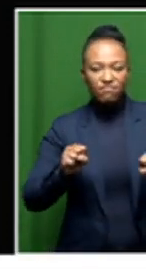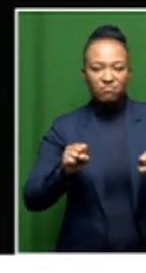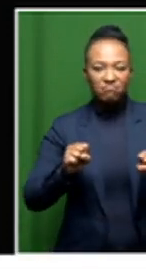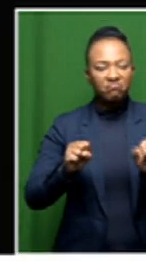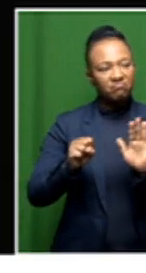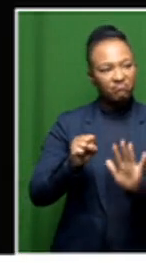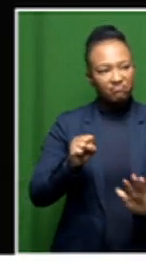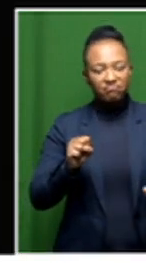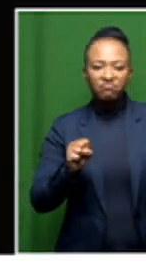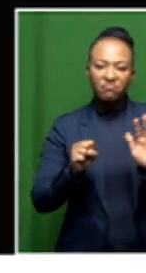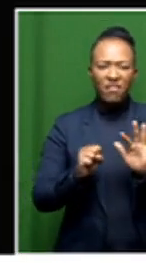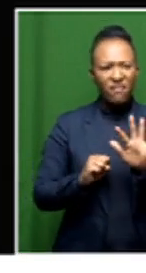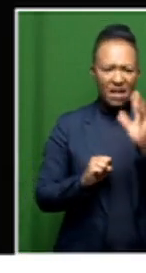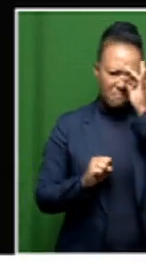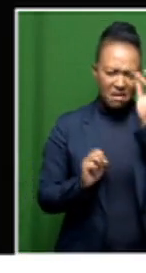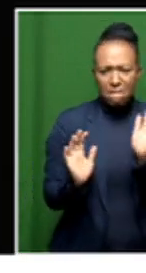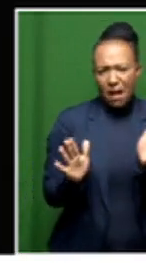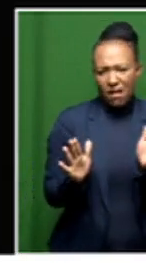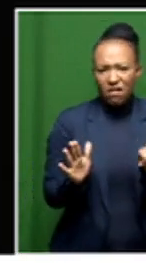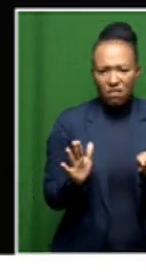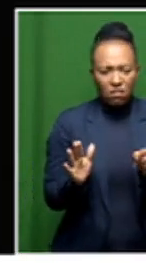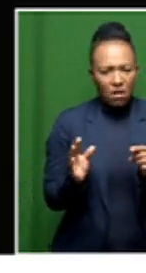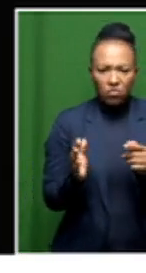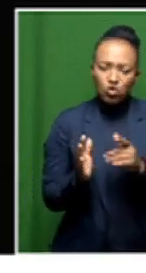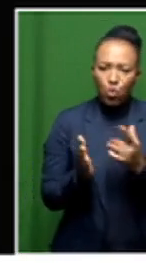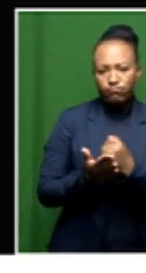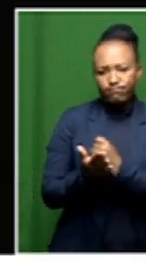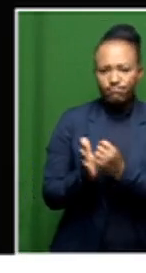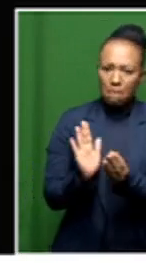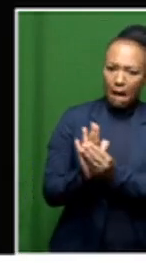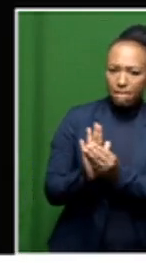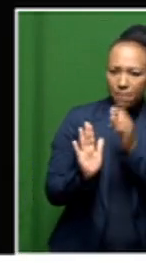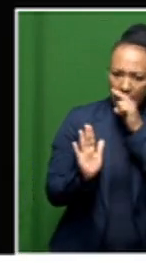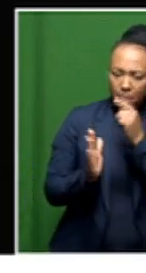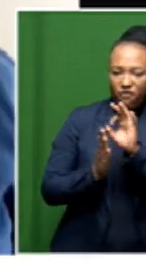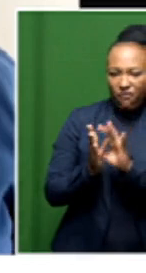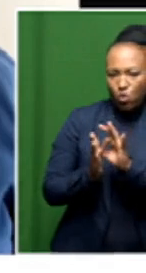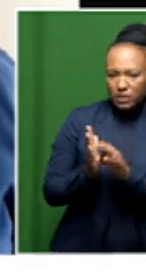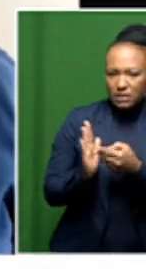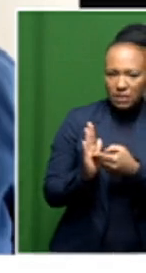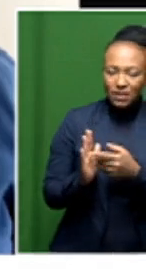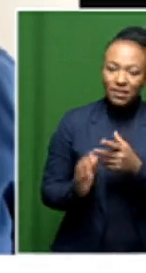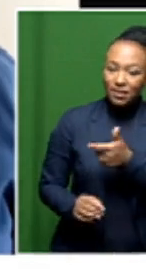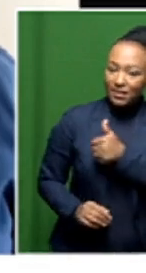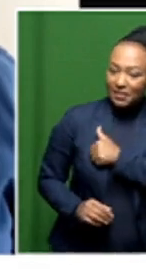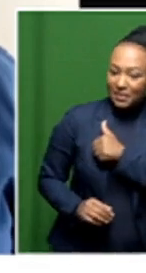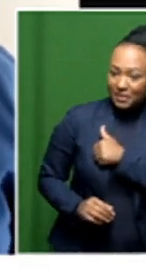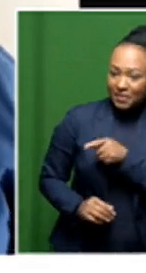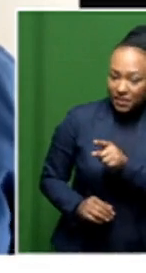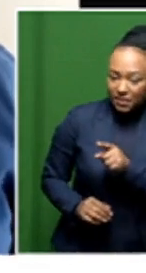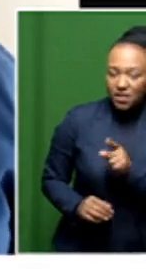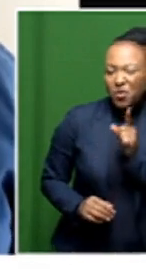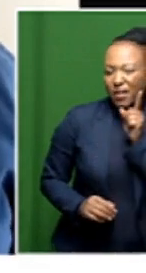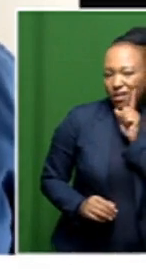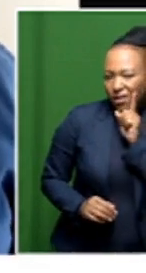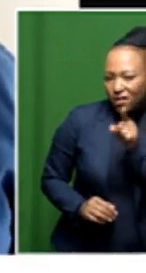take you no less than 5 minutes, and you are on the voters' roll. Mr. Mamabolo, we wish you well, and of course we'll be